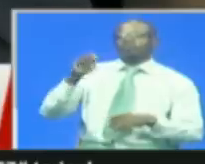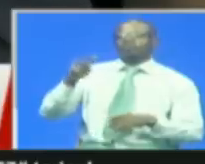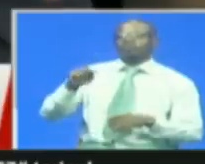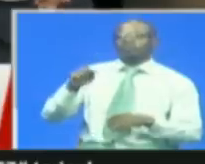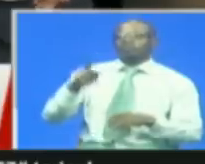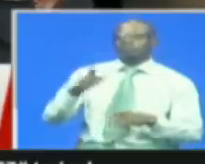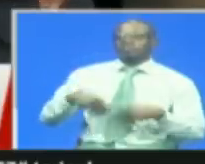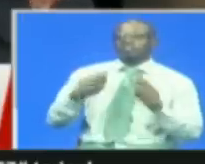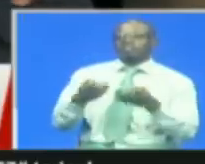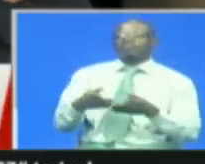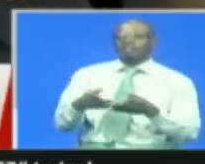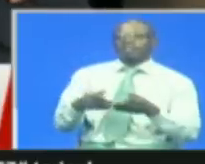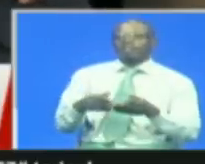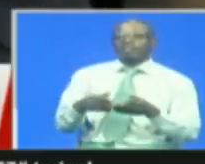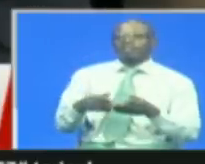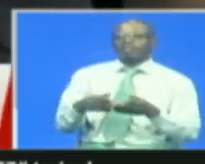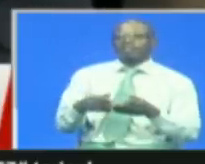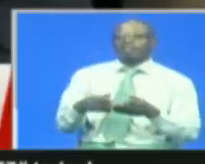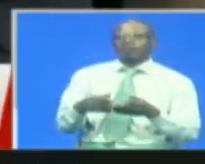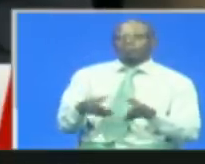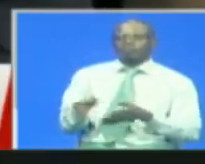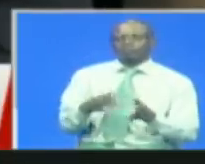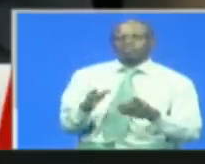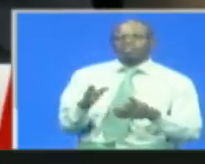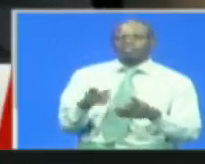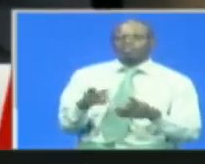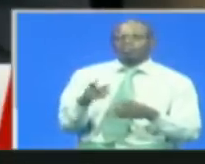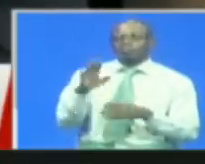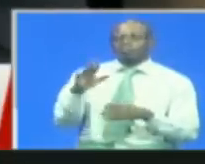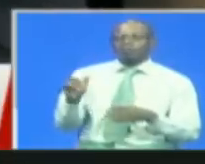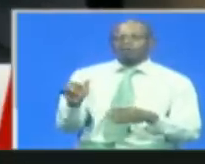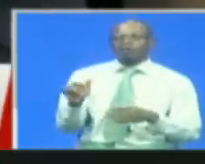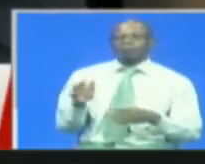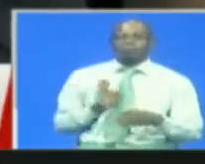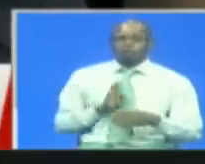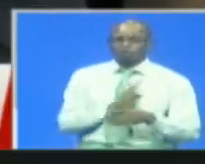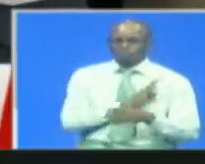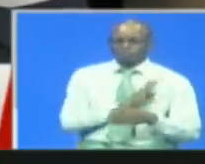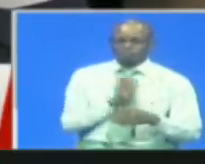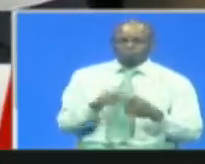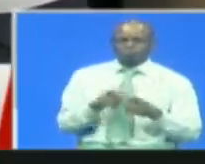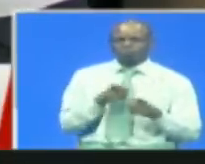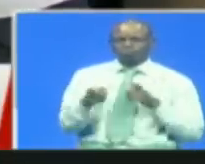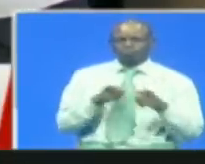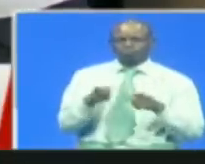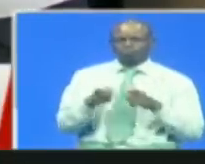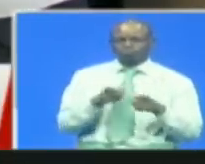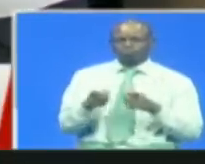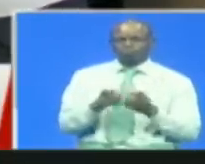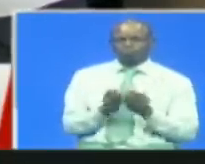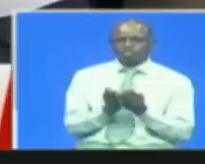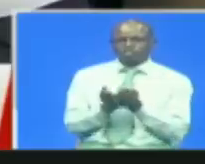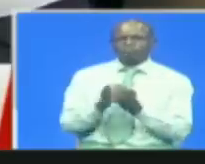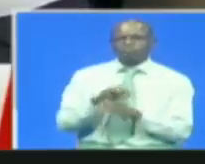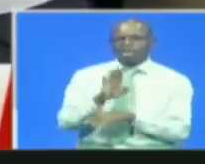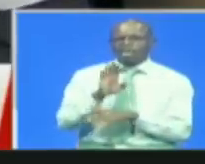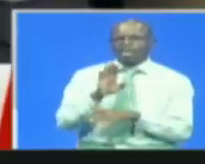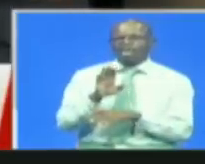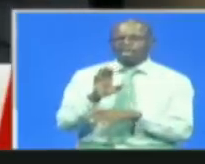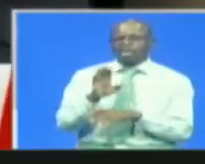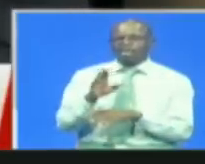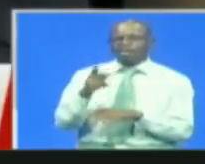consider a lifeline by the board, which recalled him to steer the ship in these perilous times. Ken Mijungu breaks down why